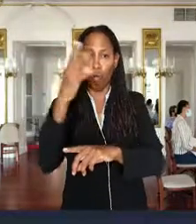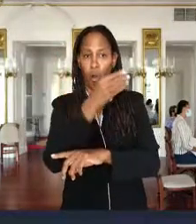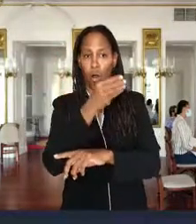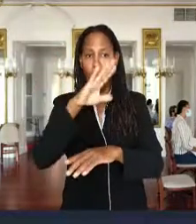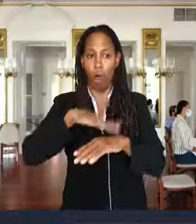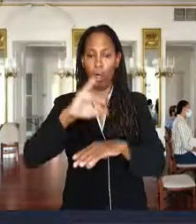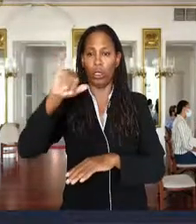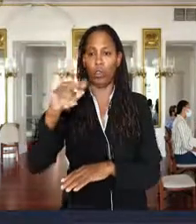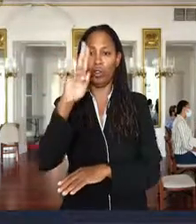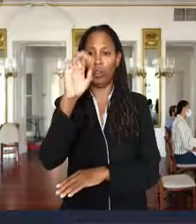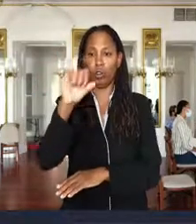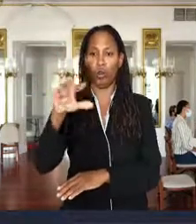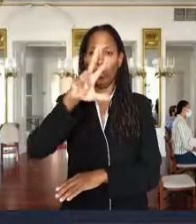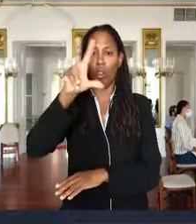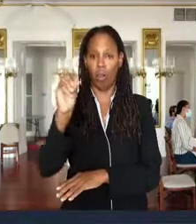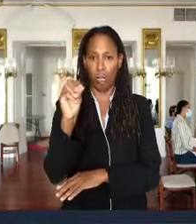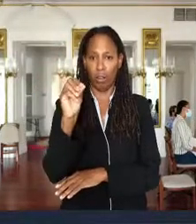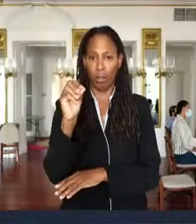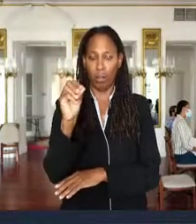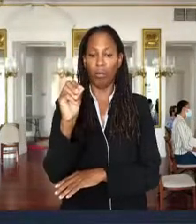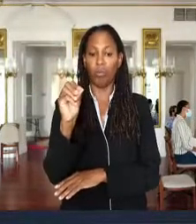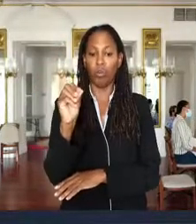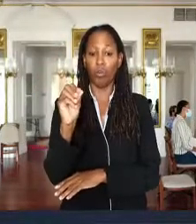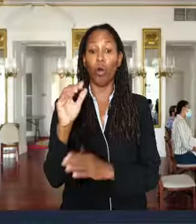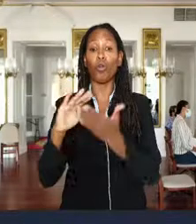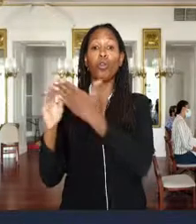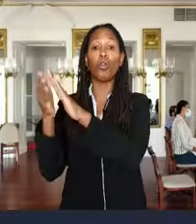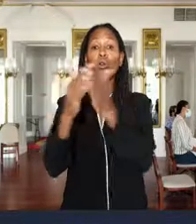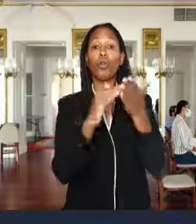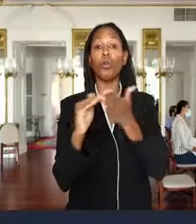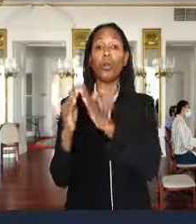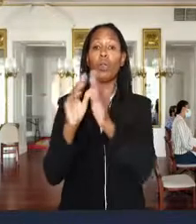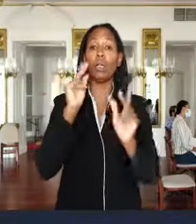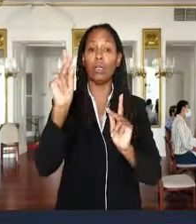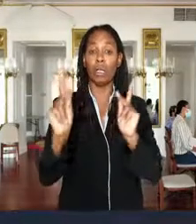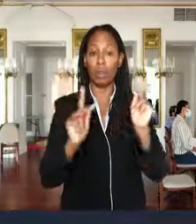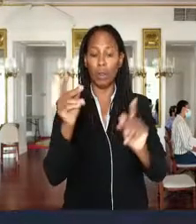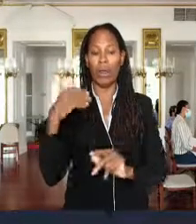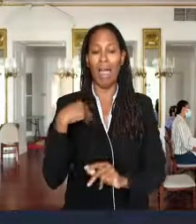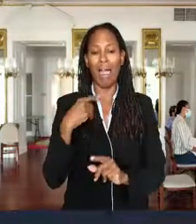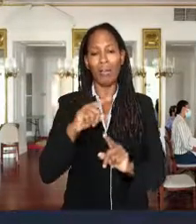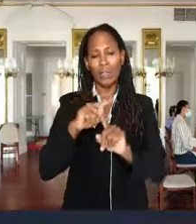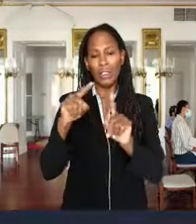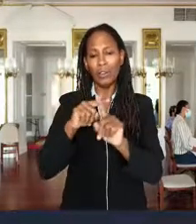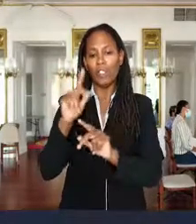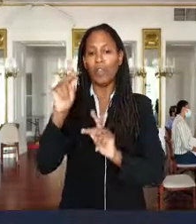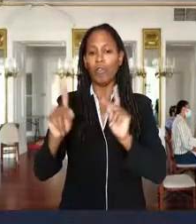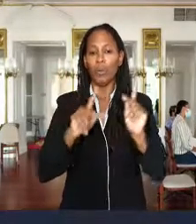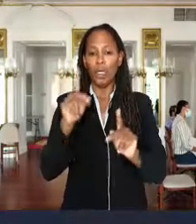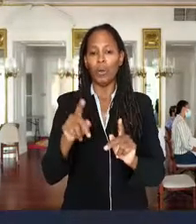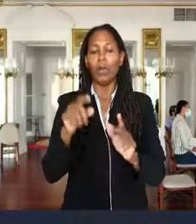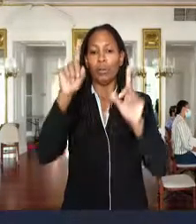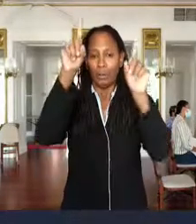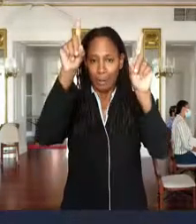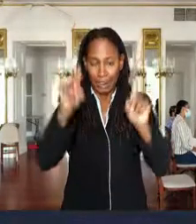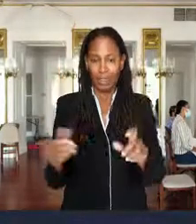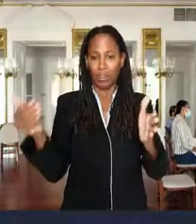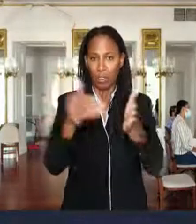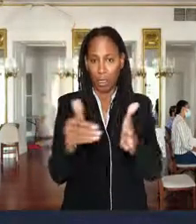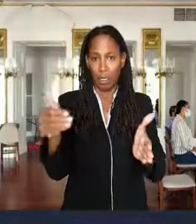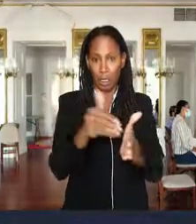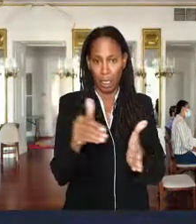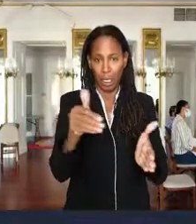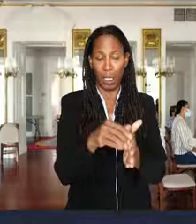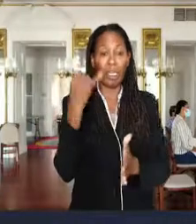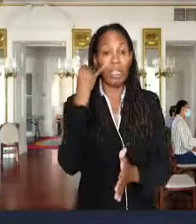June 30th. So, community members, we have some individuals who test quite frequently. Knowing you are